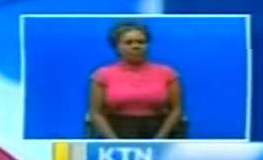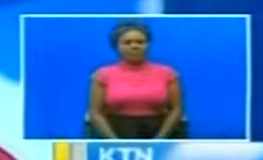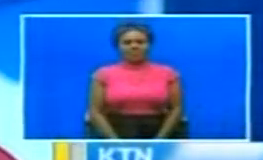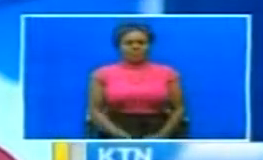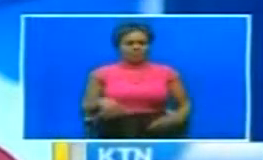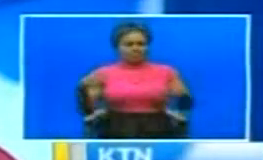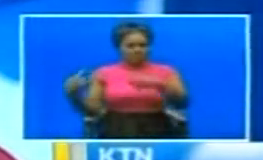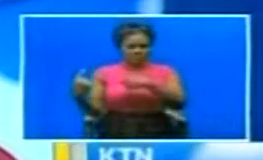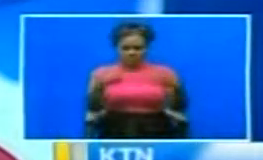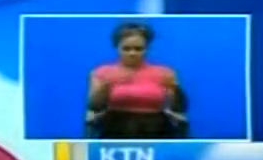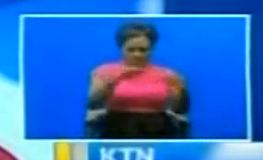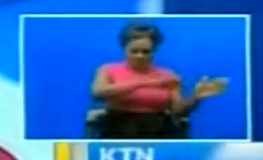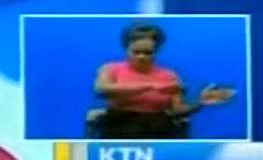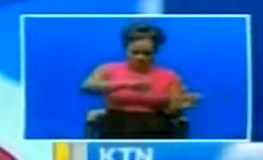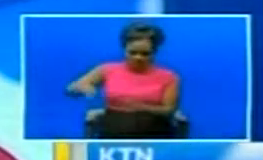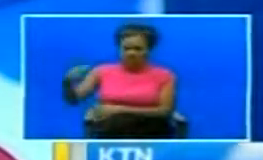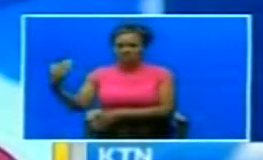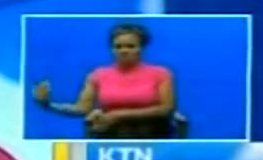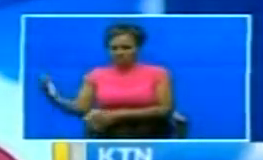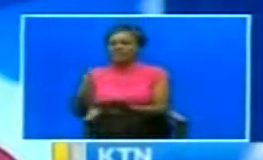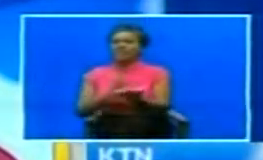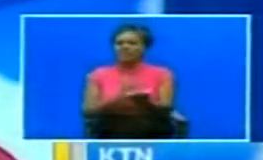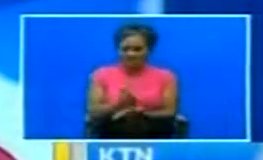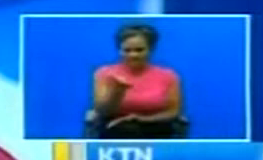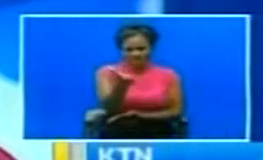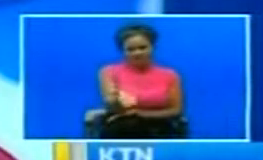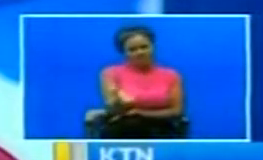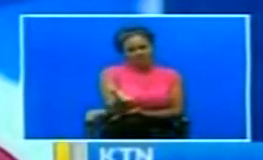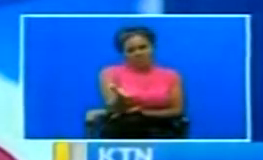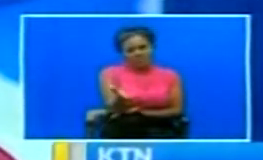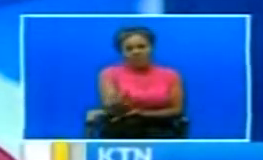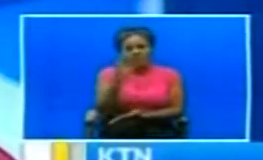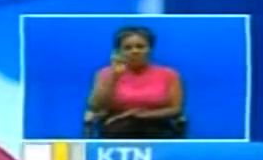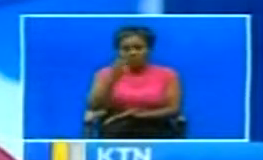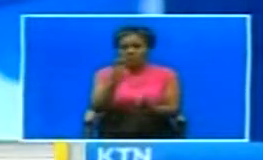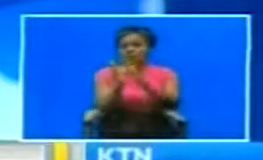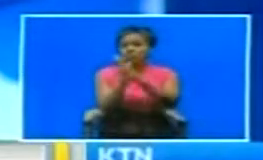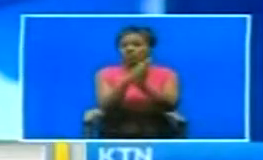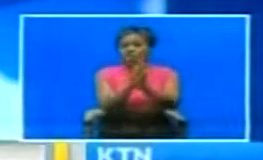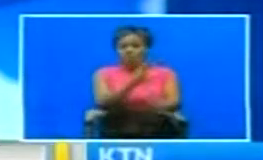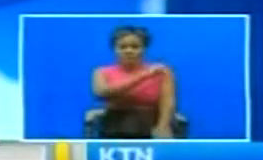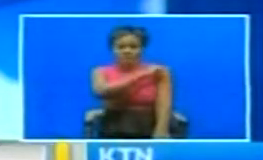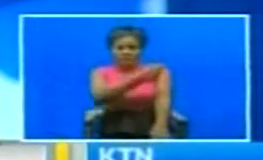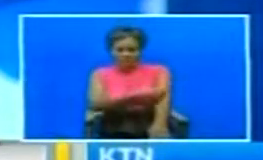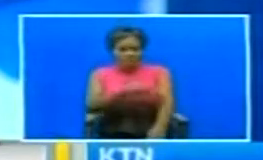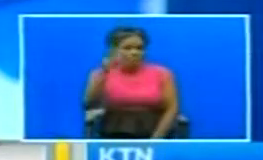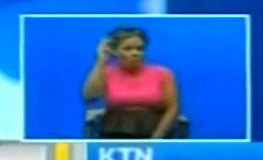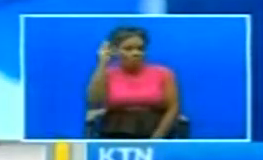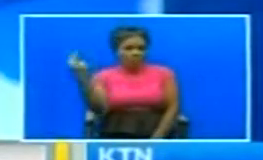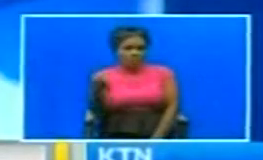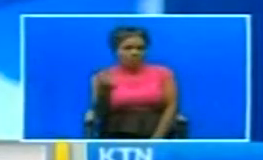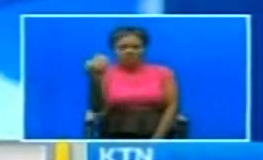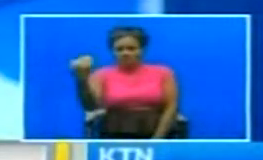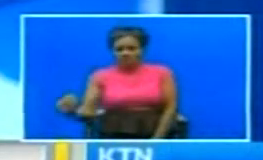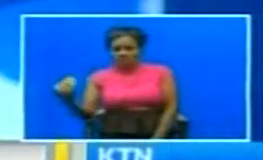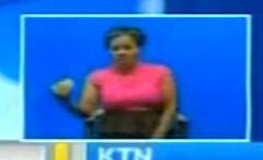Now, the arguments aside, there are children right in the middle of this. And looking at that expose by John Alanamu and Mohammed Ali, there are children